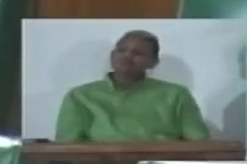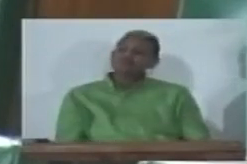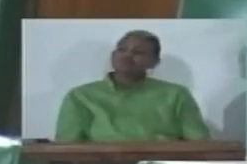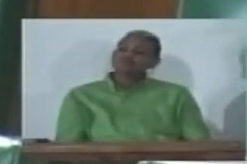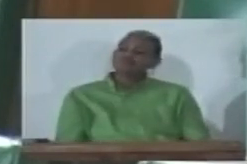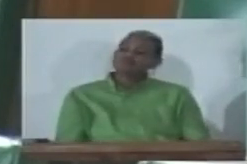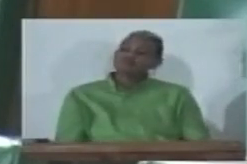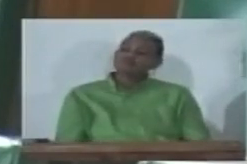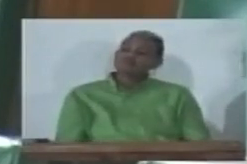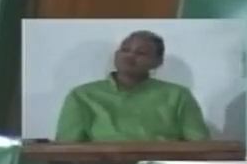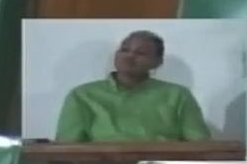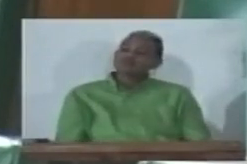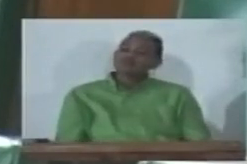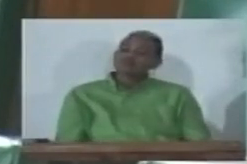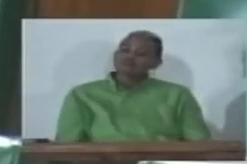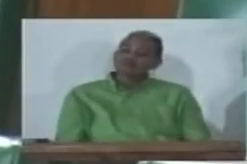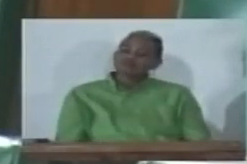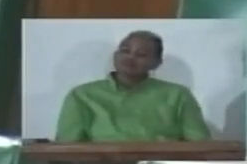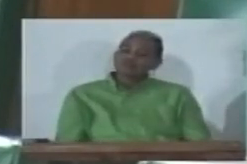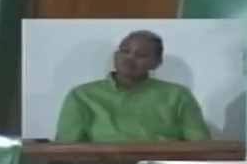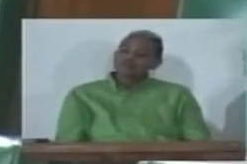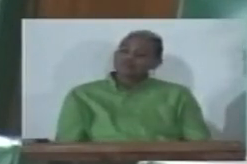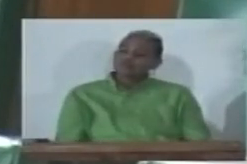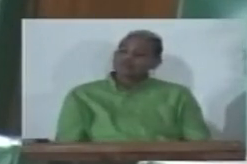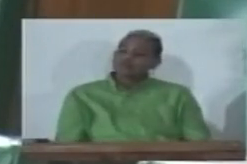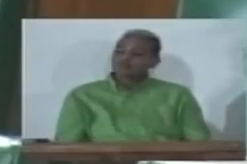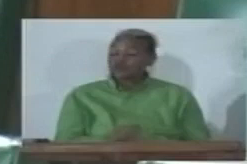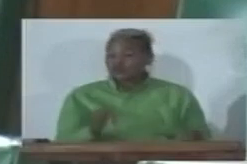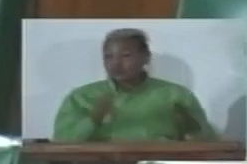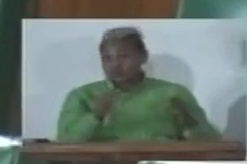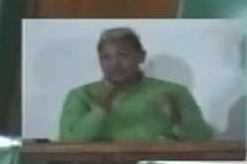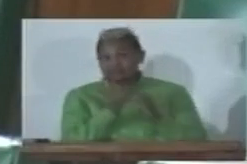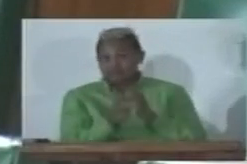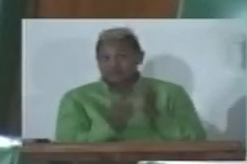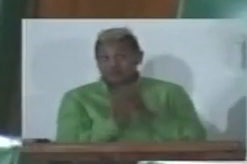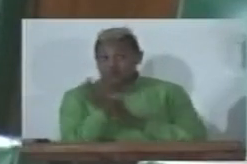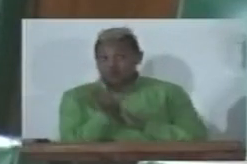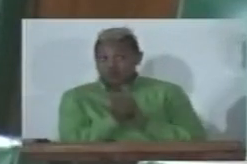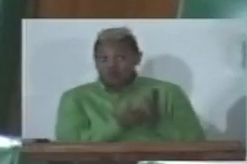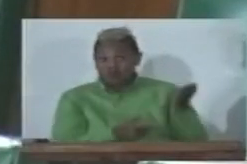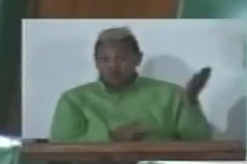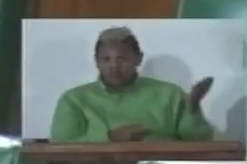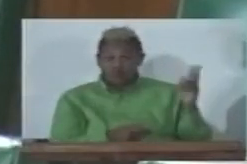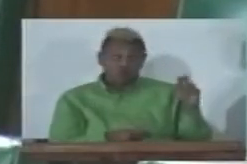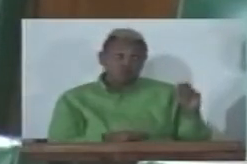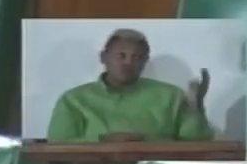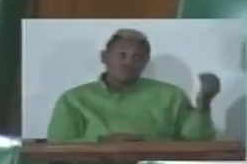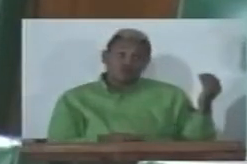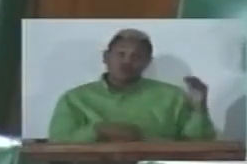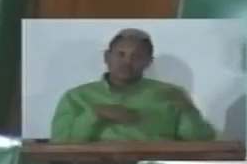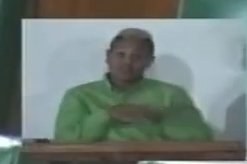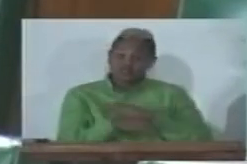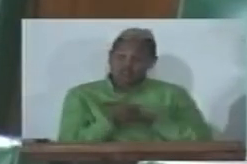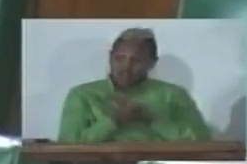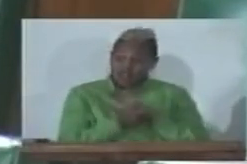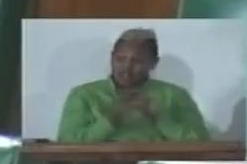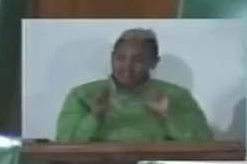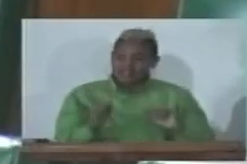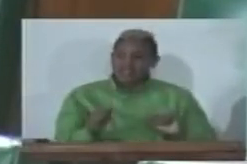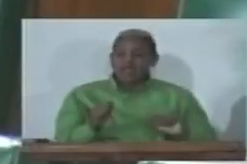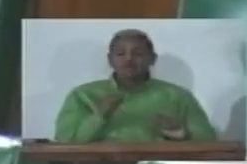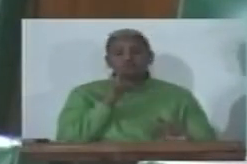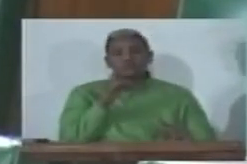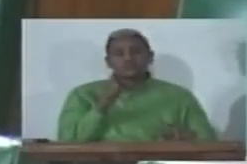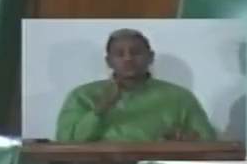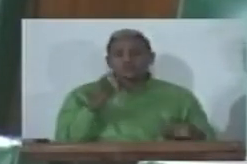Because there's no way the passage of the bill into legislation can be